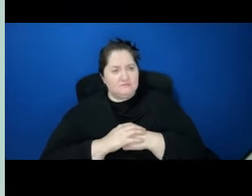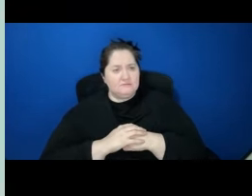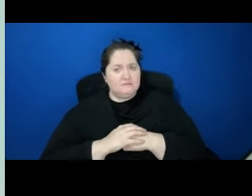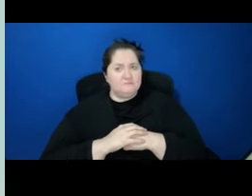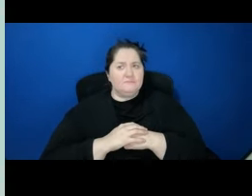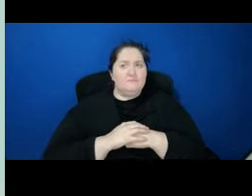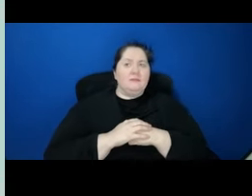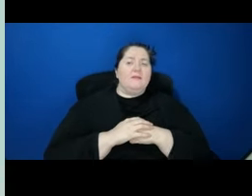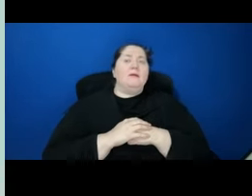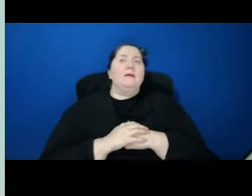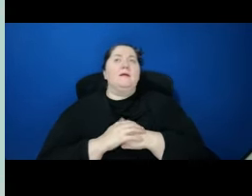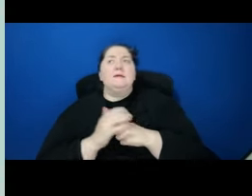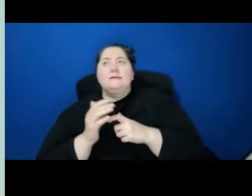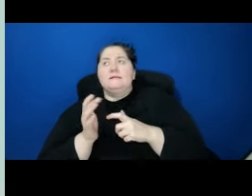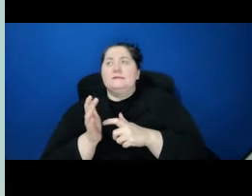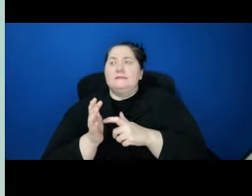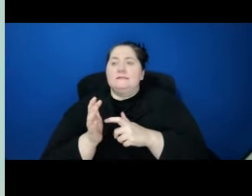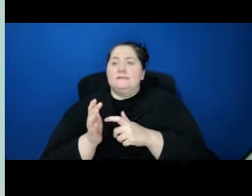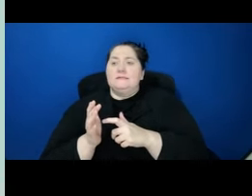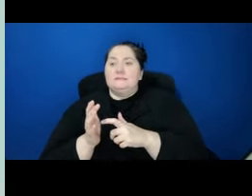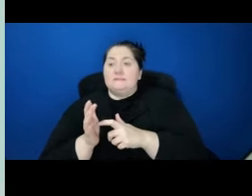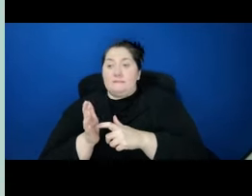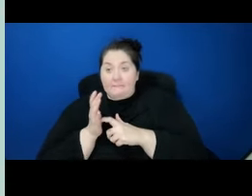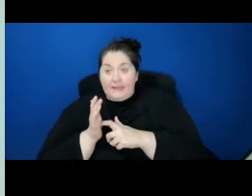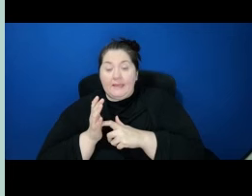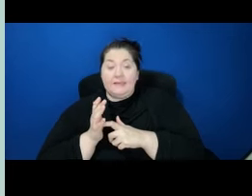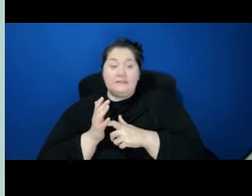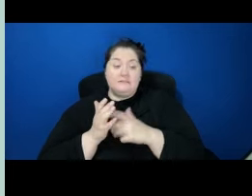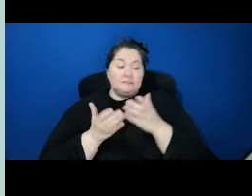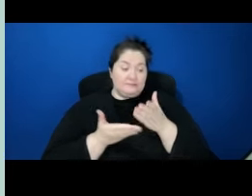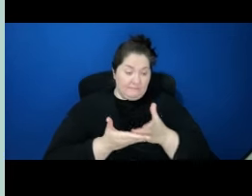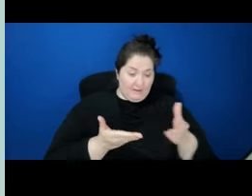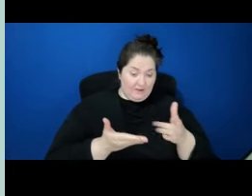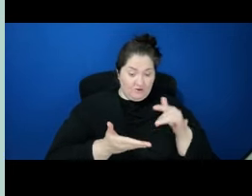I think that you know, demand and supply are not yes or no.